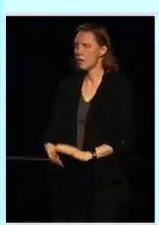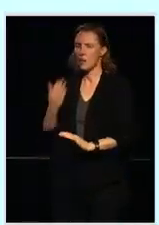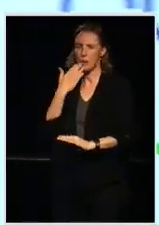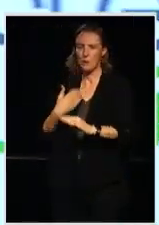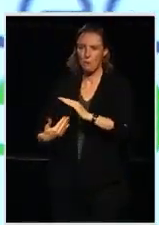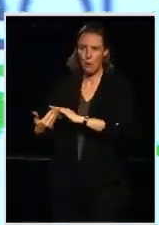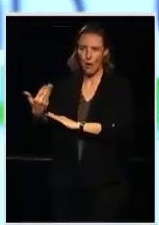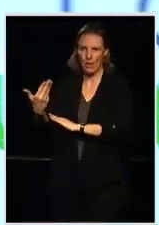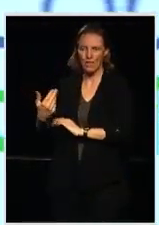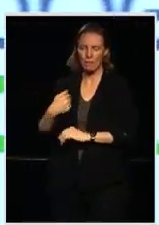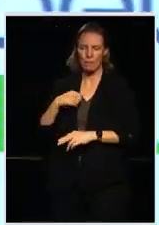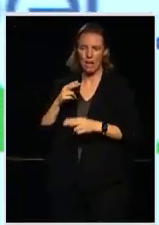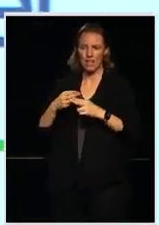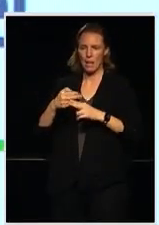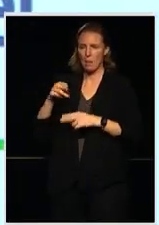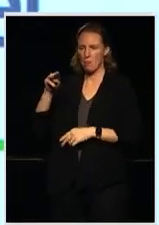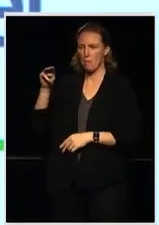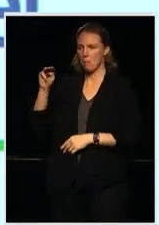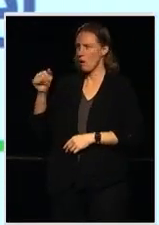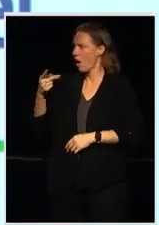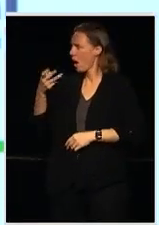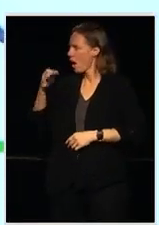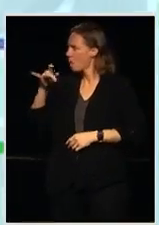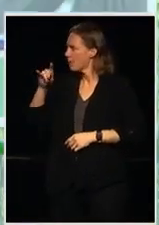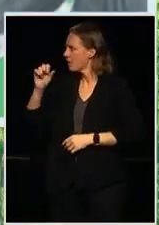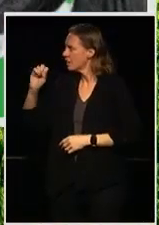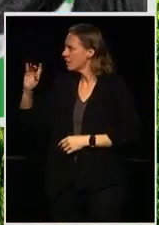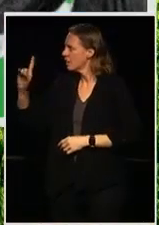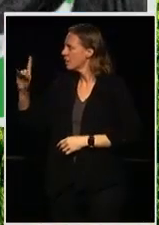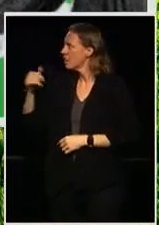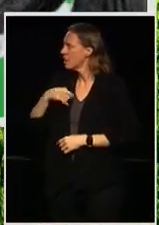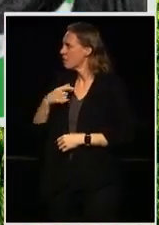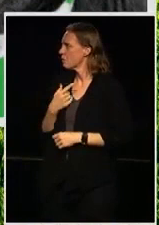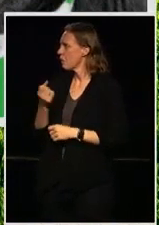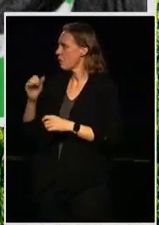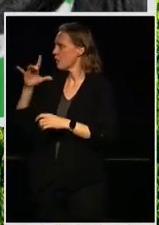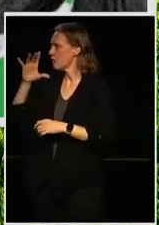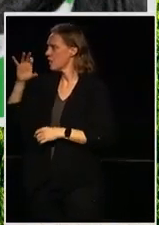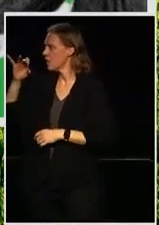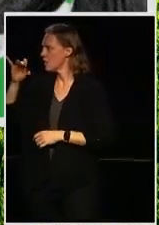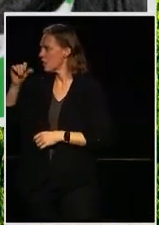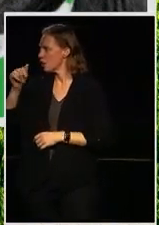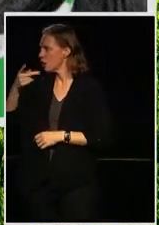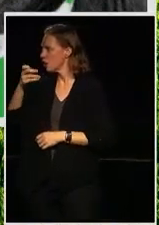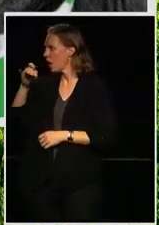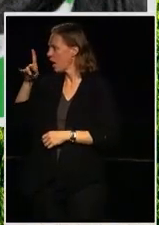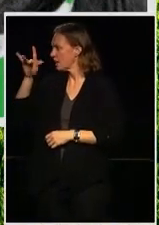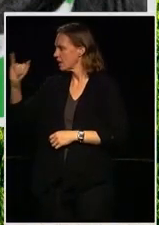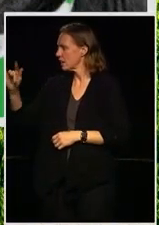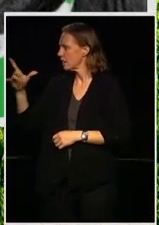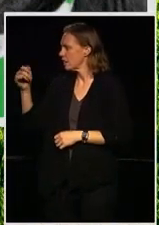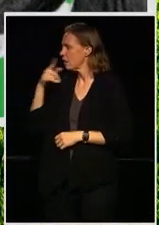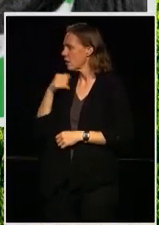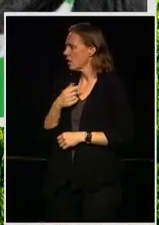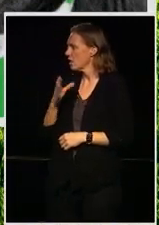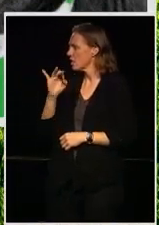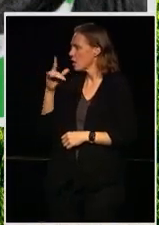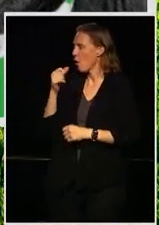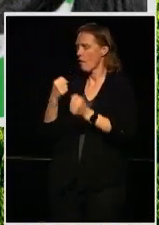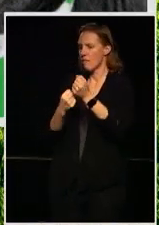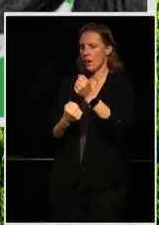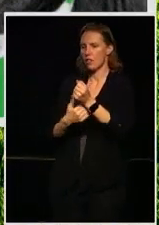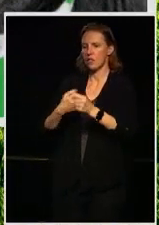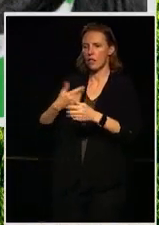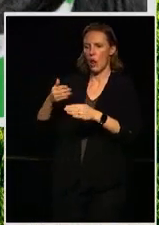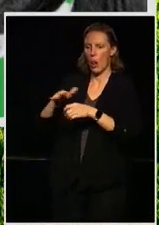Good morning. My name is Mohammad Ershadi, CEO and founder of Clean Label Solution, located in Ithaca, the heart of the New York region.